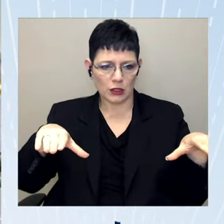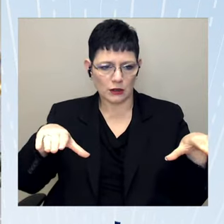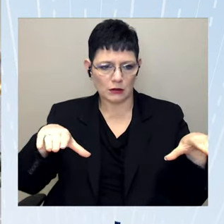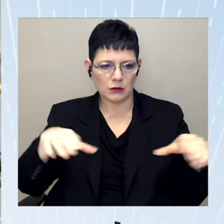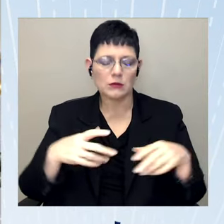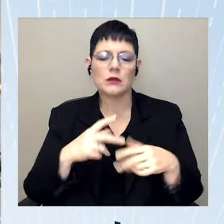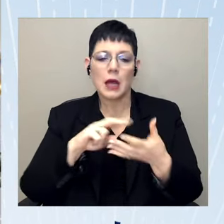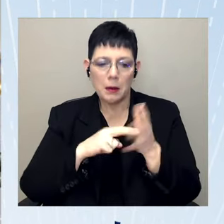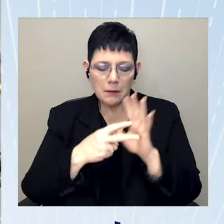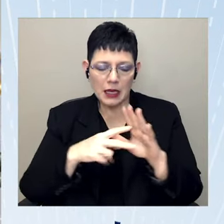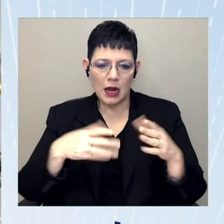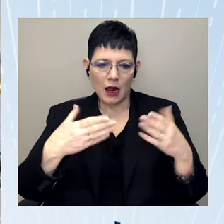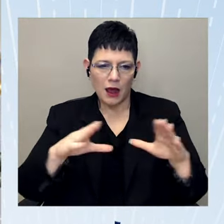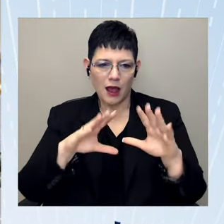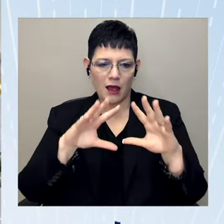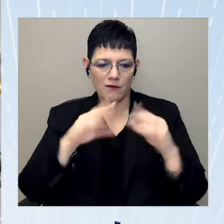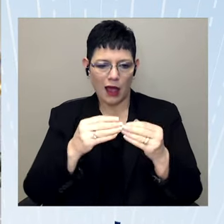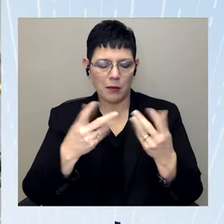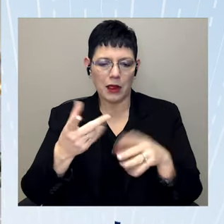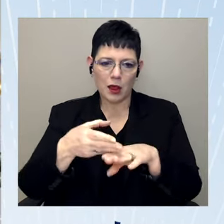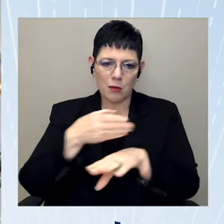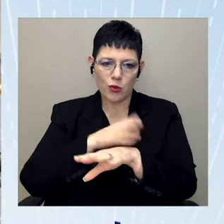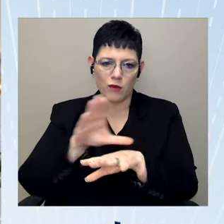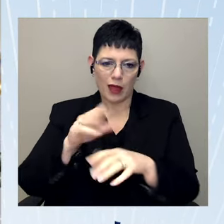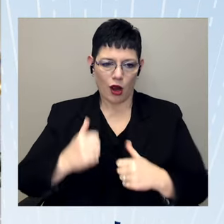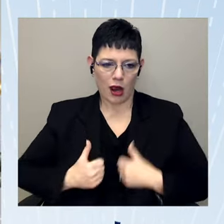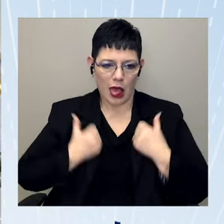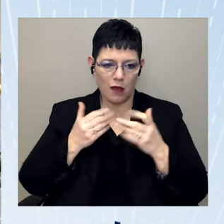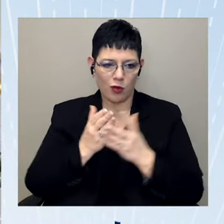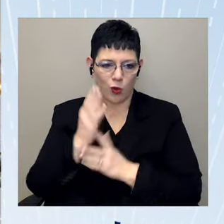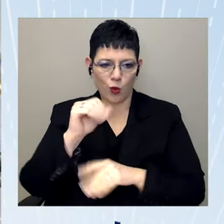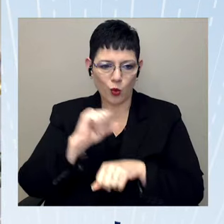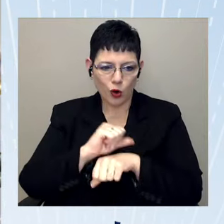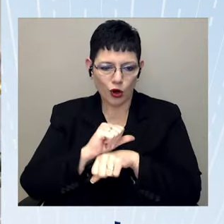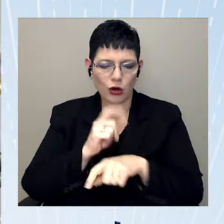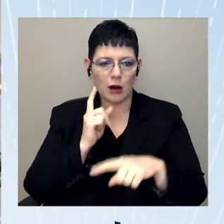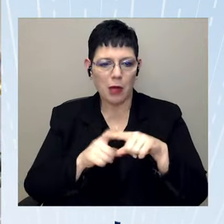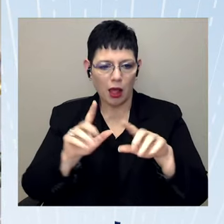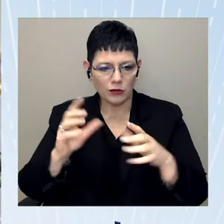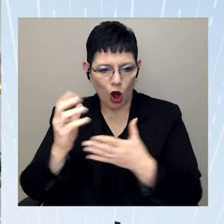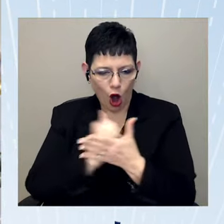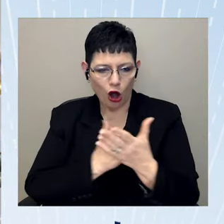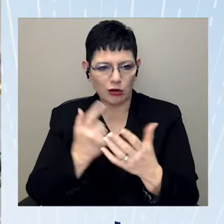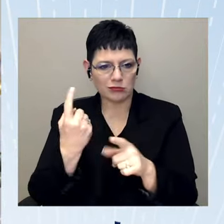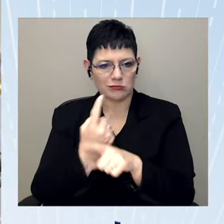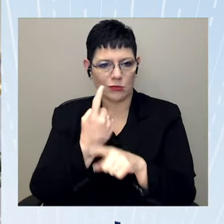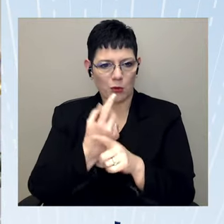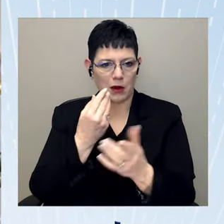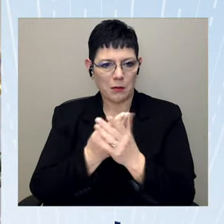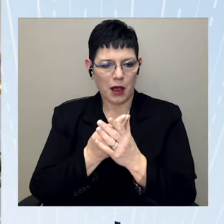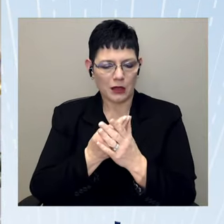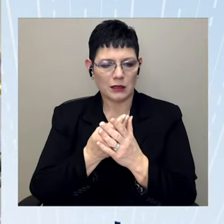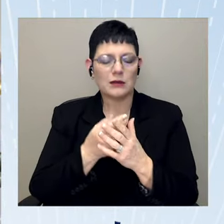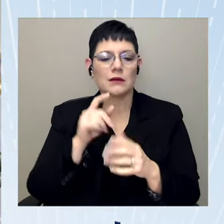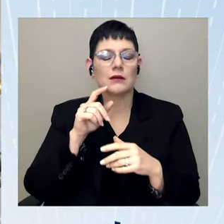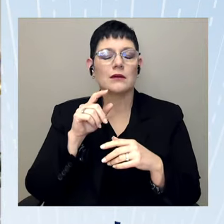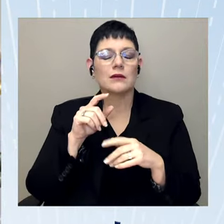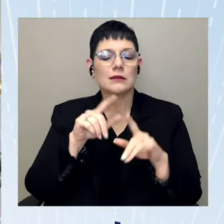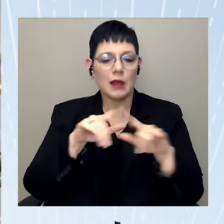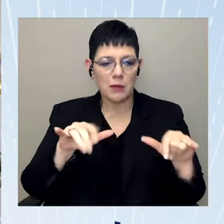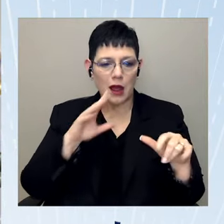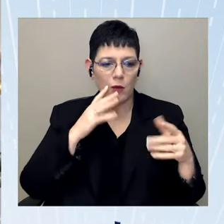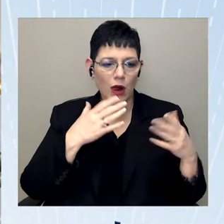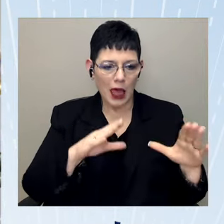work and not only improve their lives, but the economy itself. And it will allow child care providers,